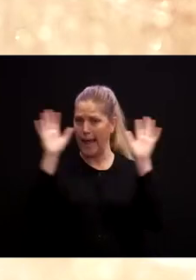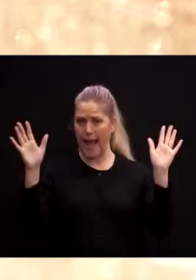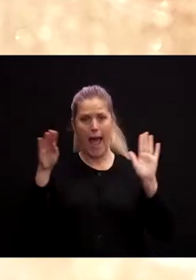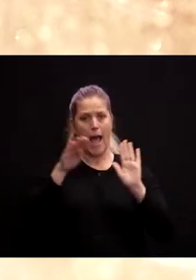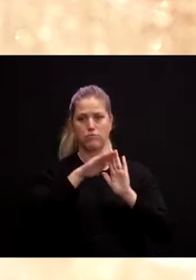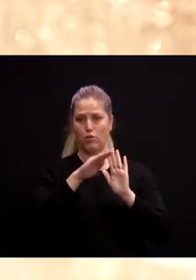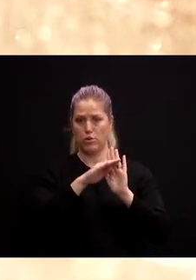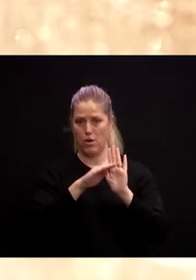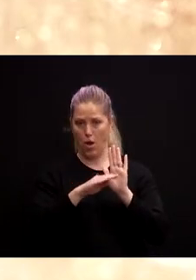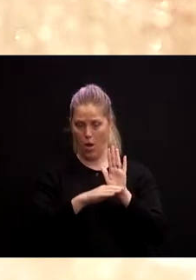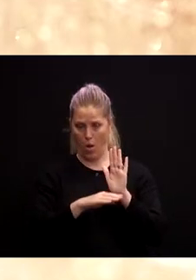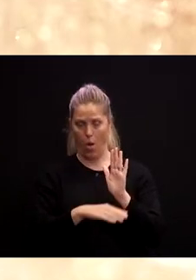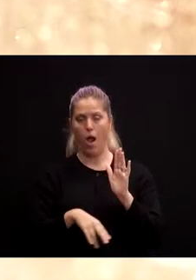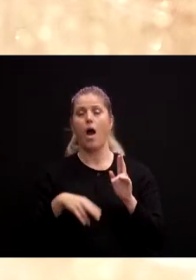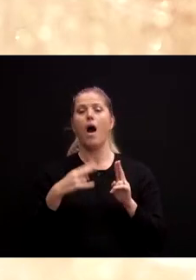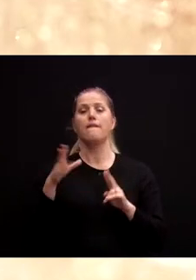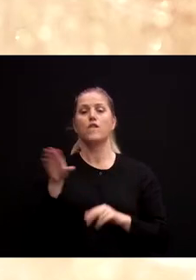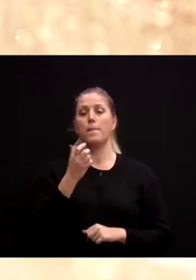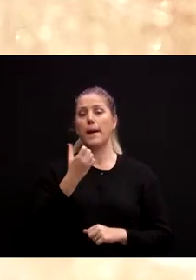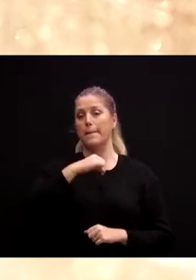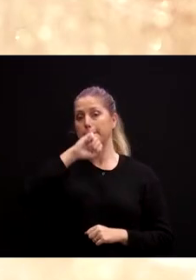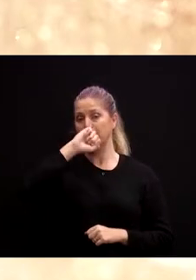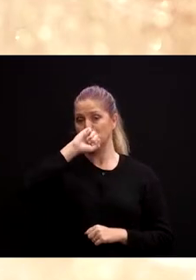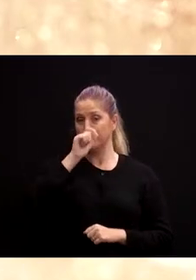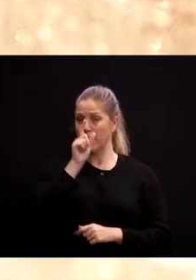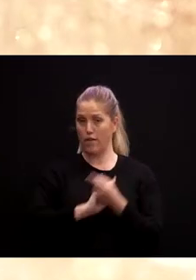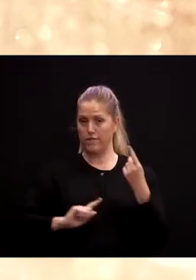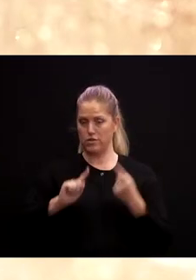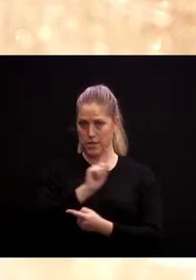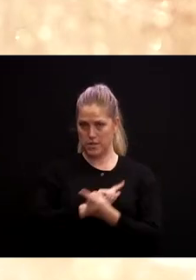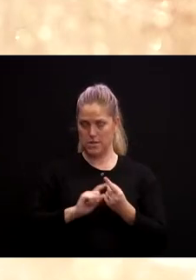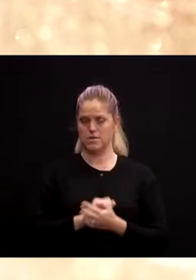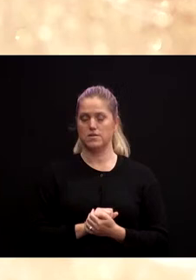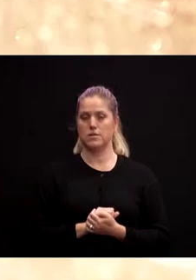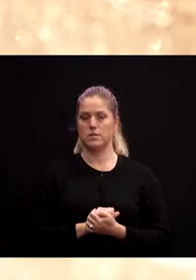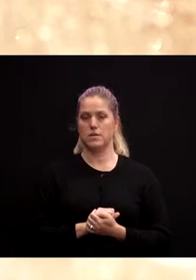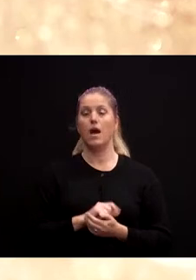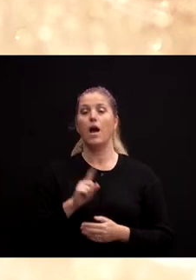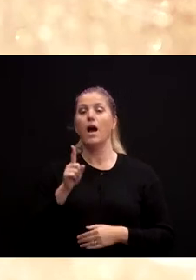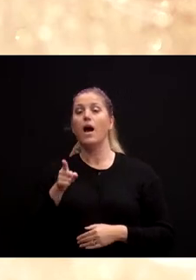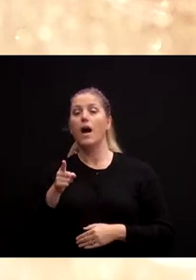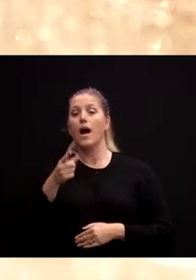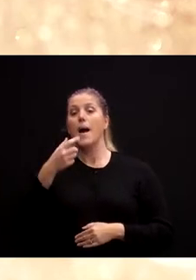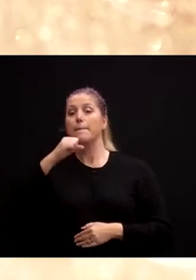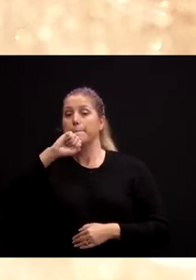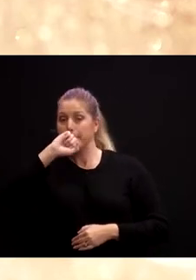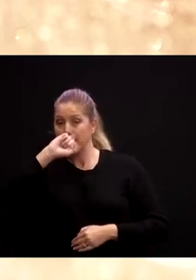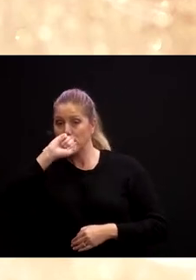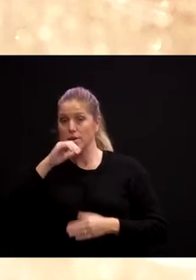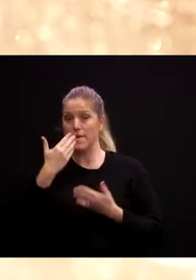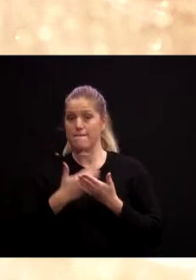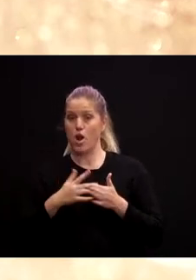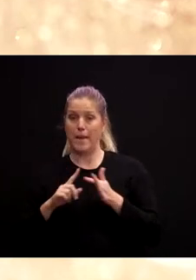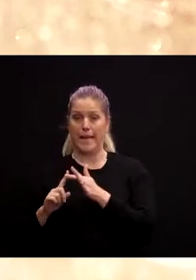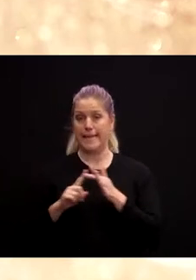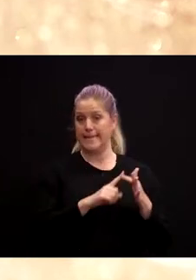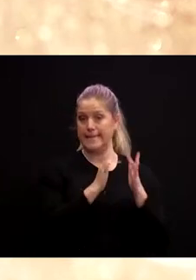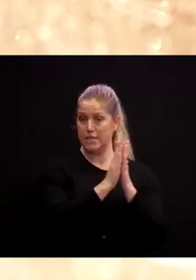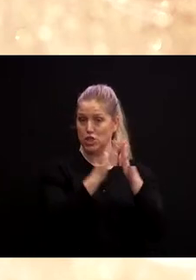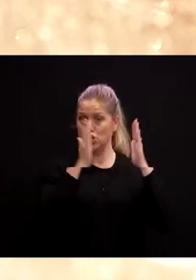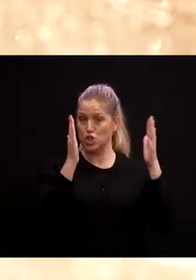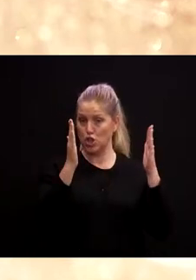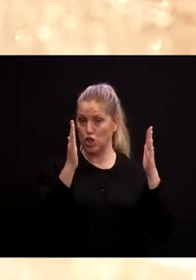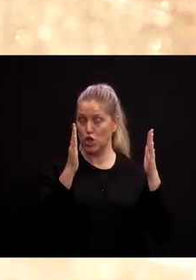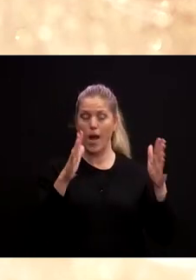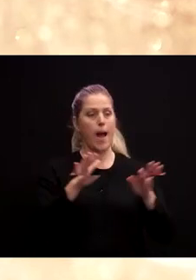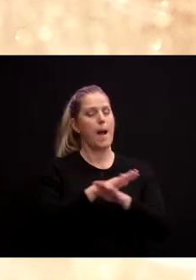for canonical reasons, is that the bishops of the Eastern Churches do not vote on